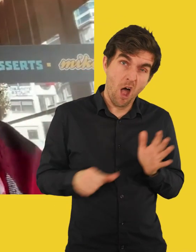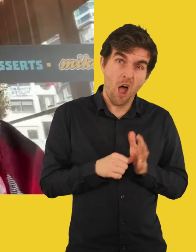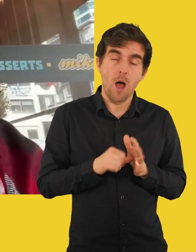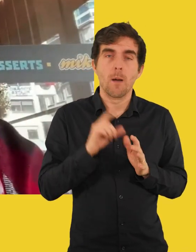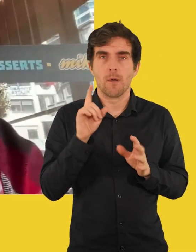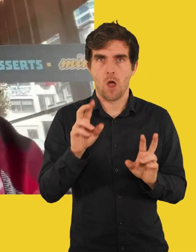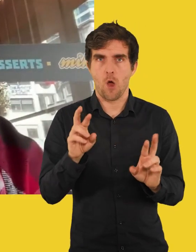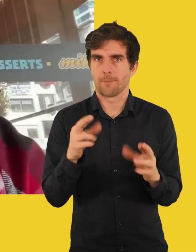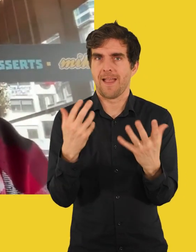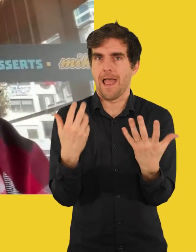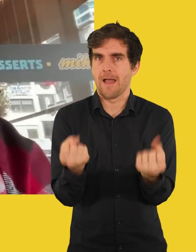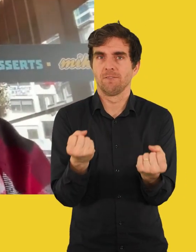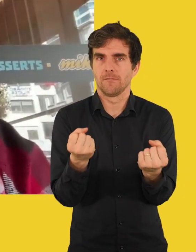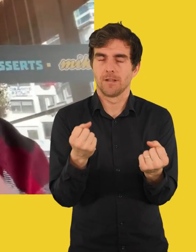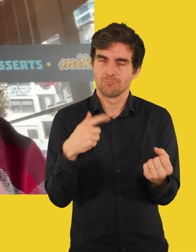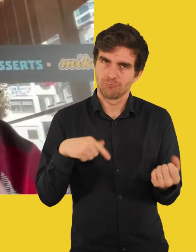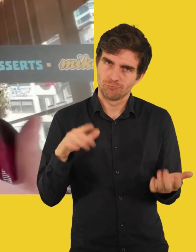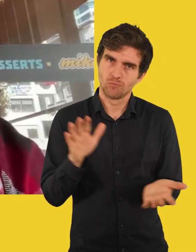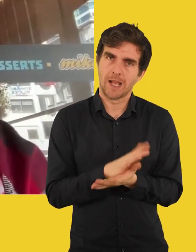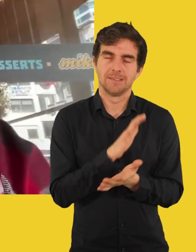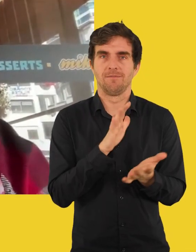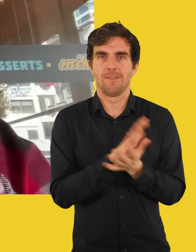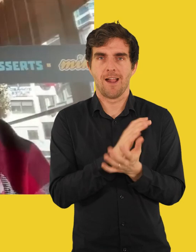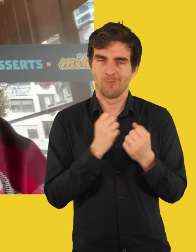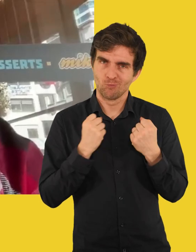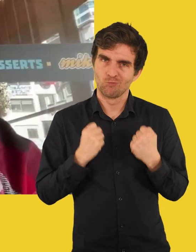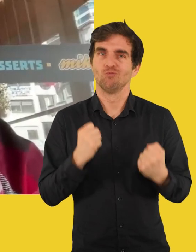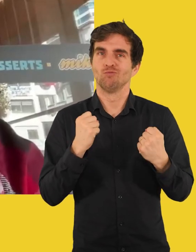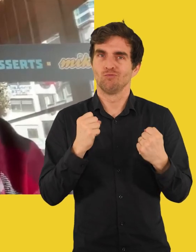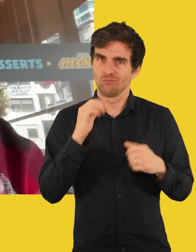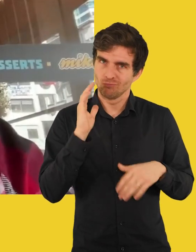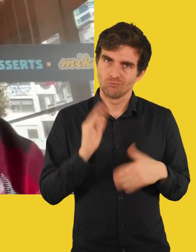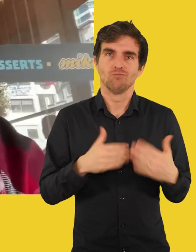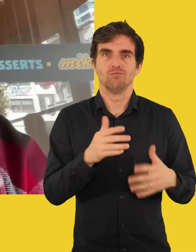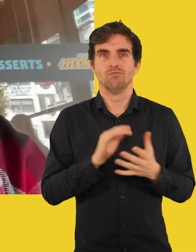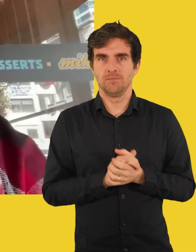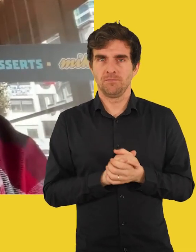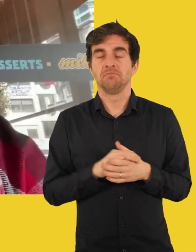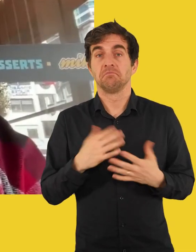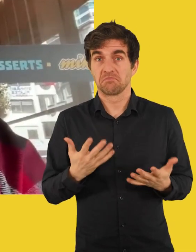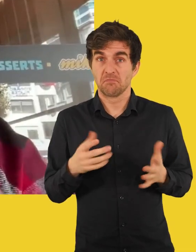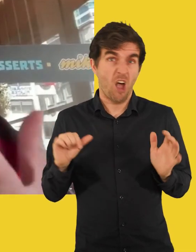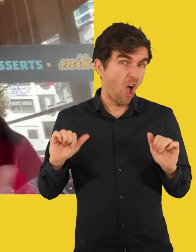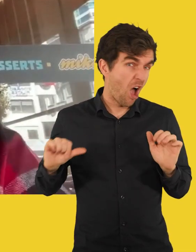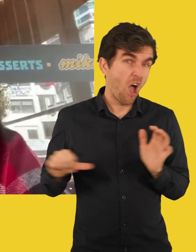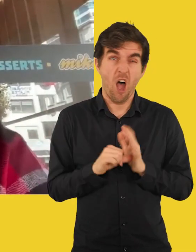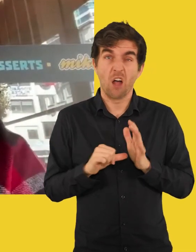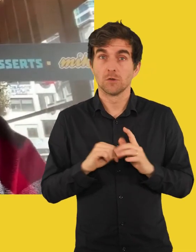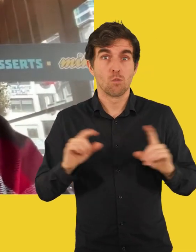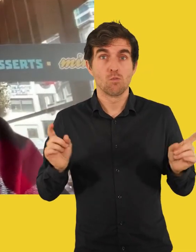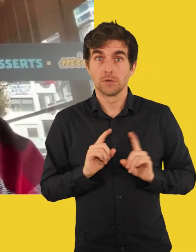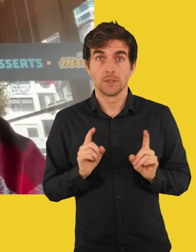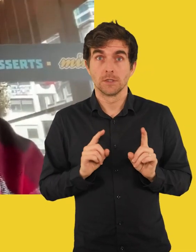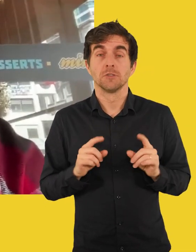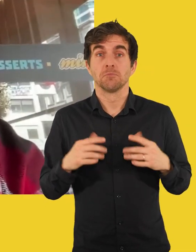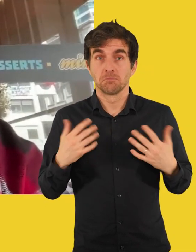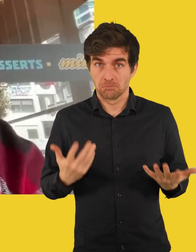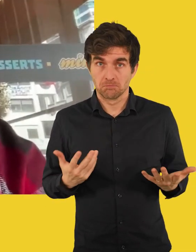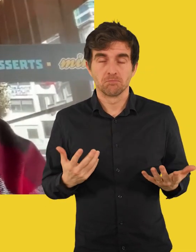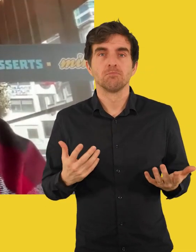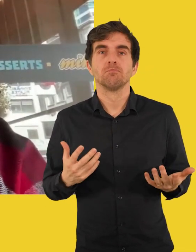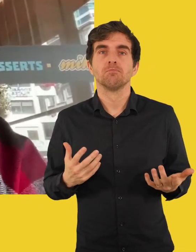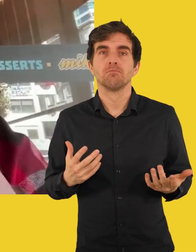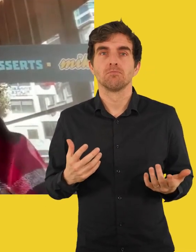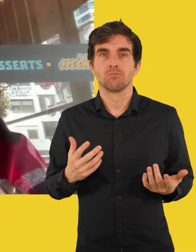getting harder, but hope is growing too, and it's grateful really. And maybe it's hardest part is the